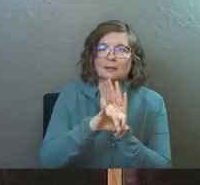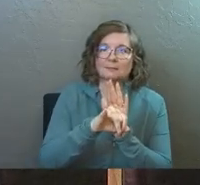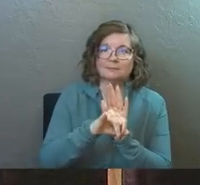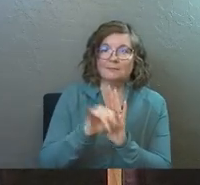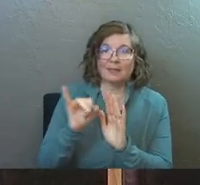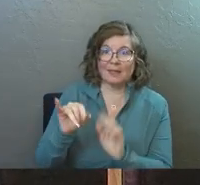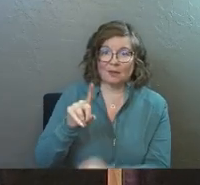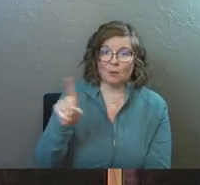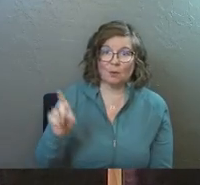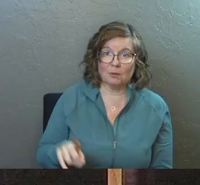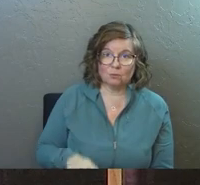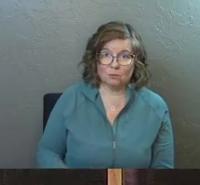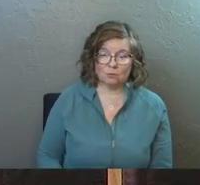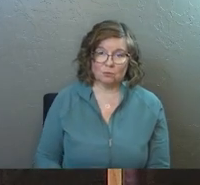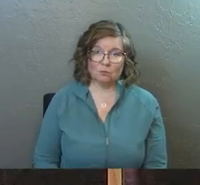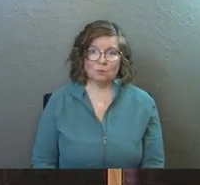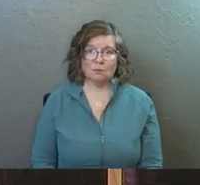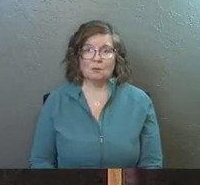the question.